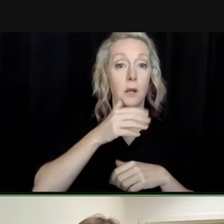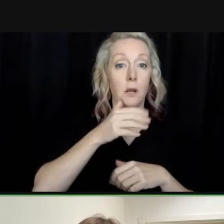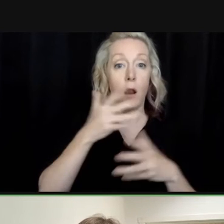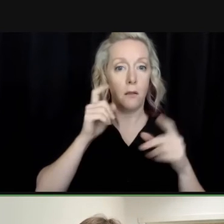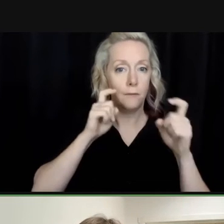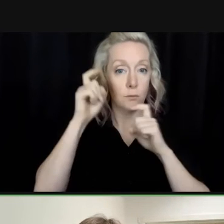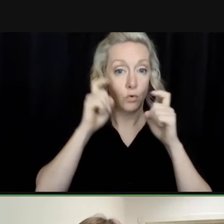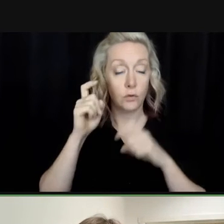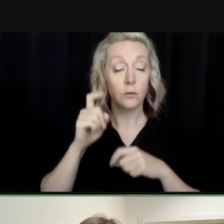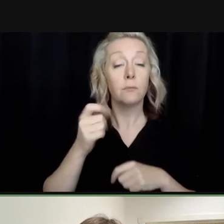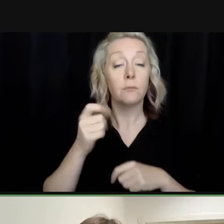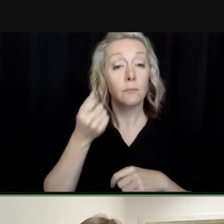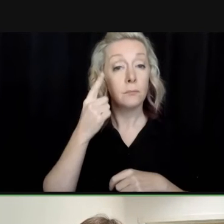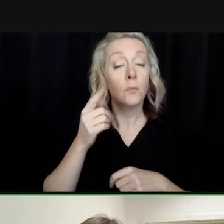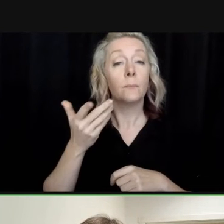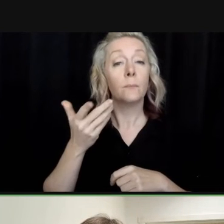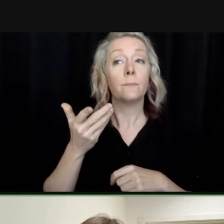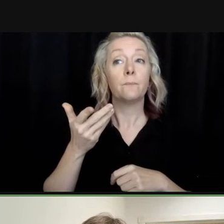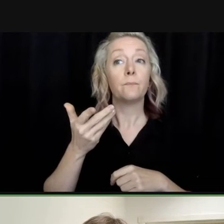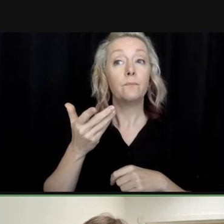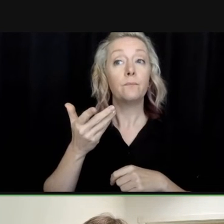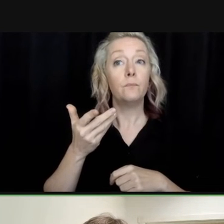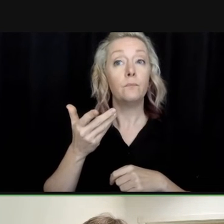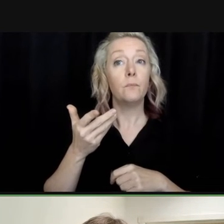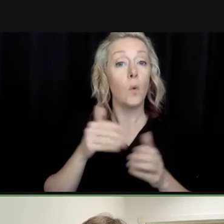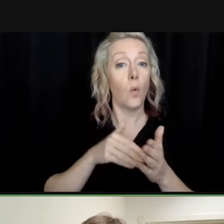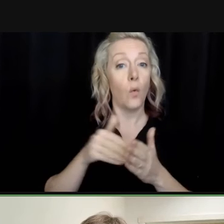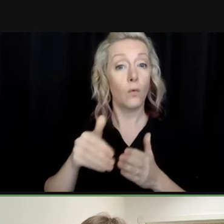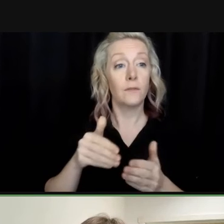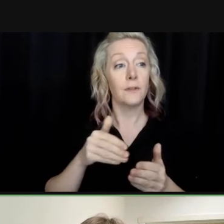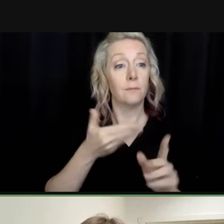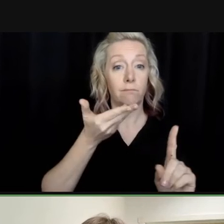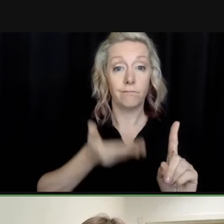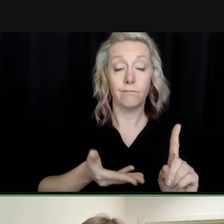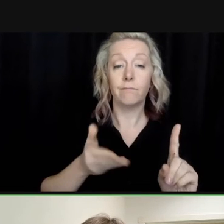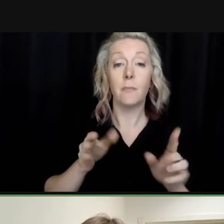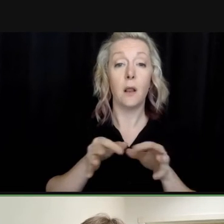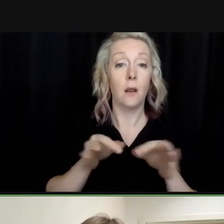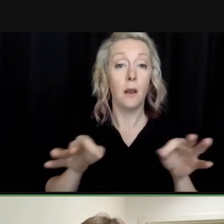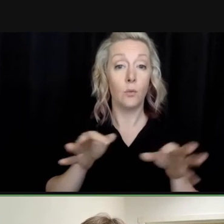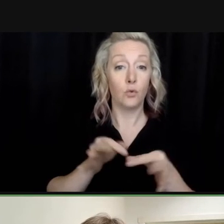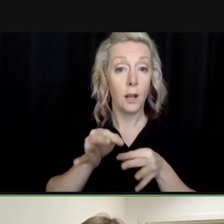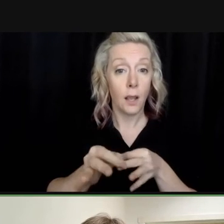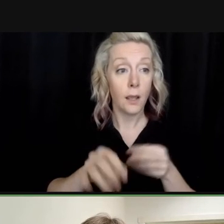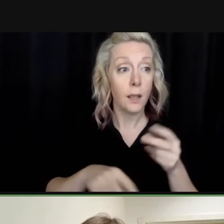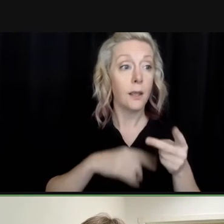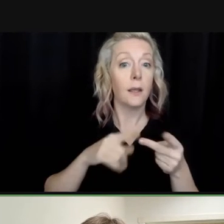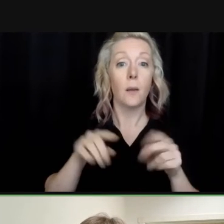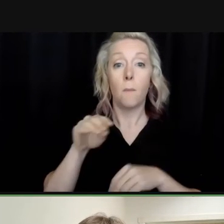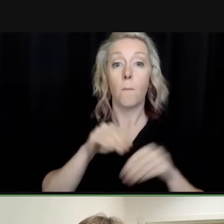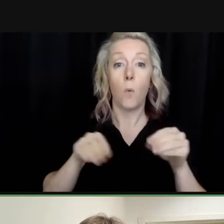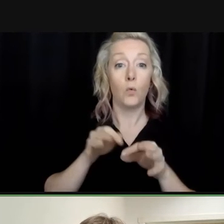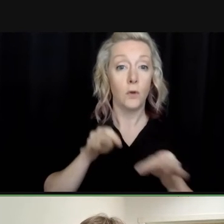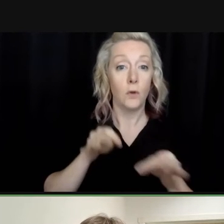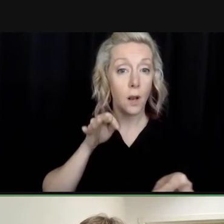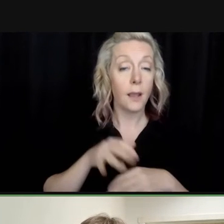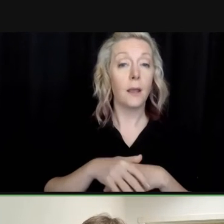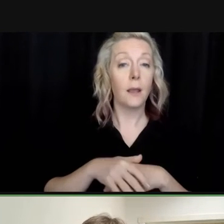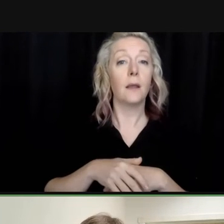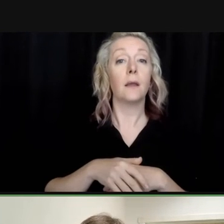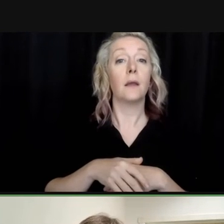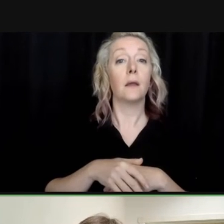many times though, when people meet a person who has a language delay or a motor delay with their skills or lack of facial expression, they